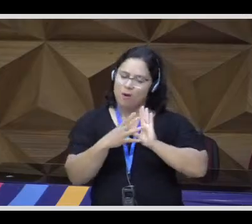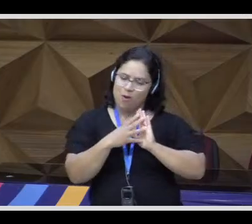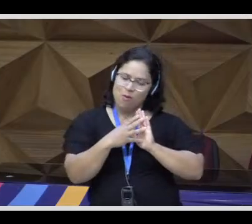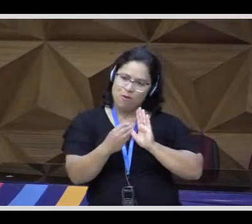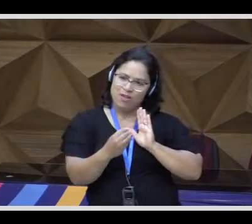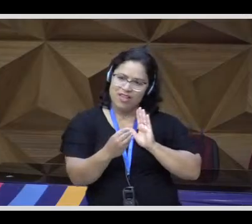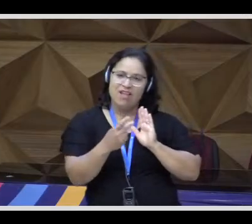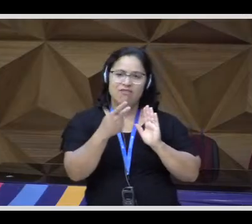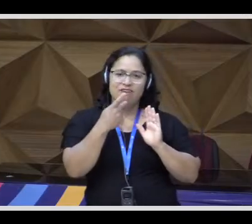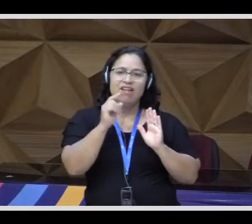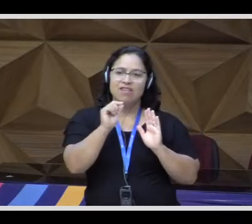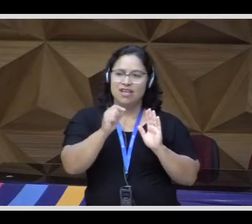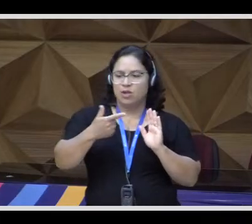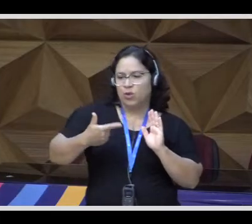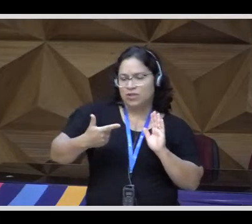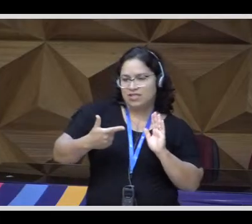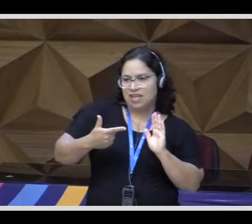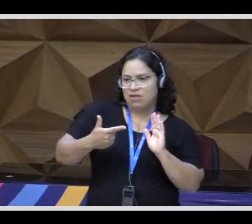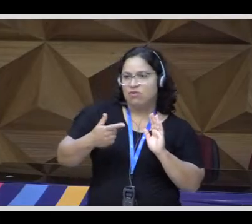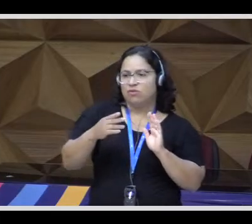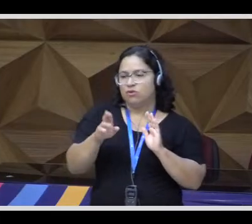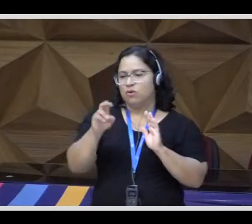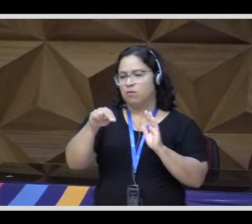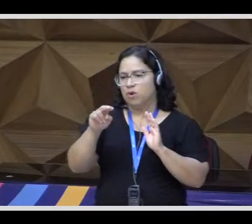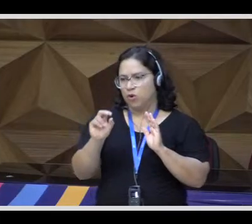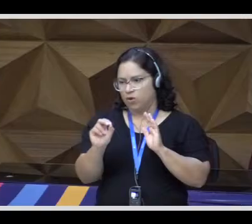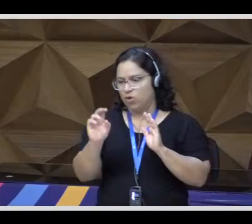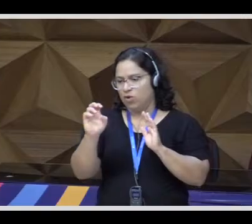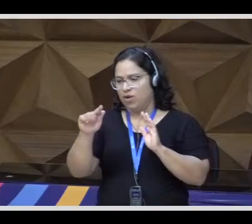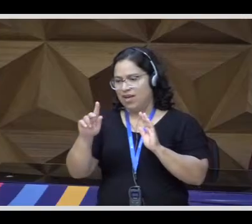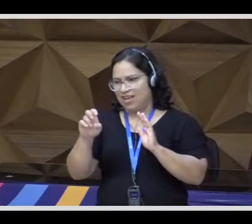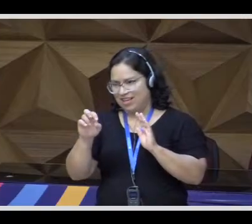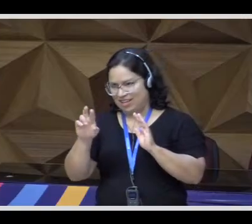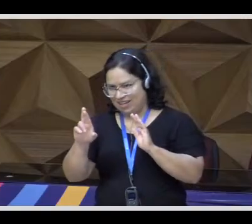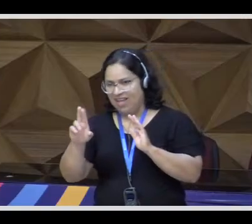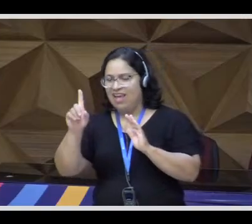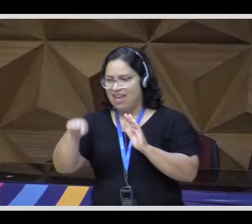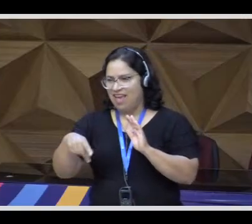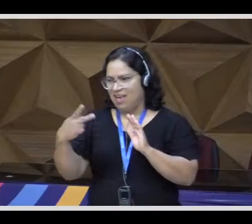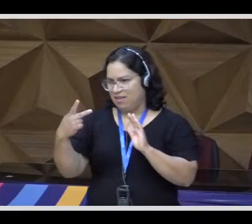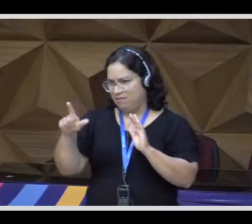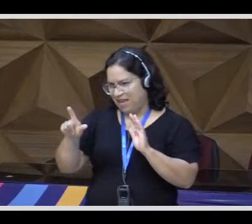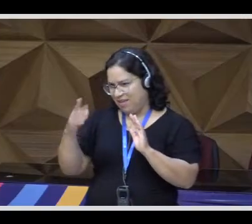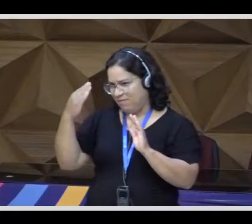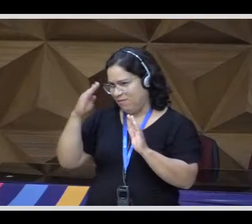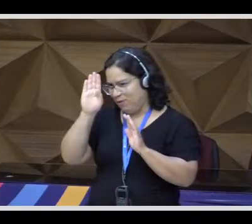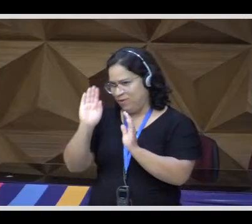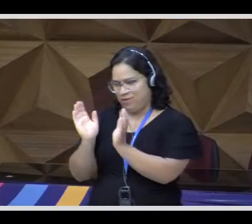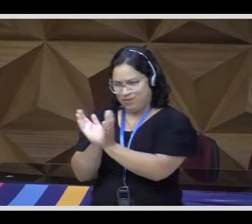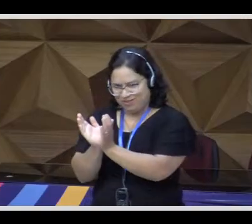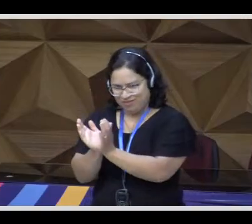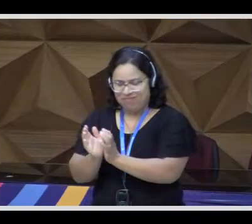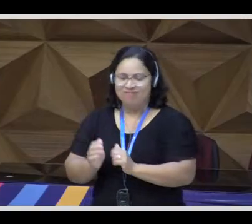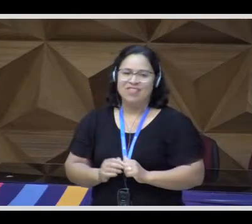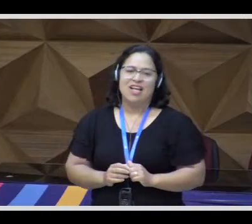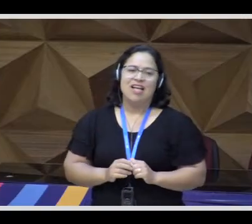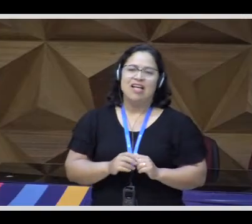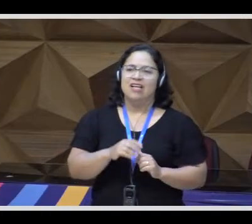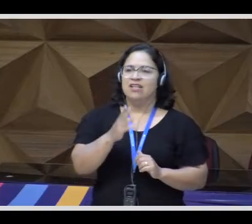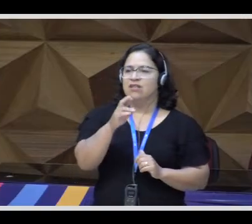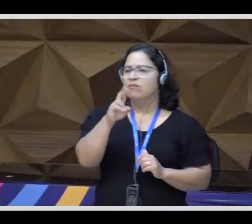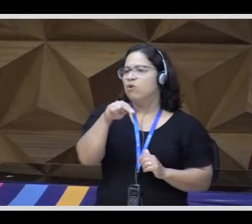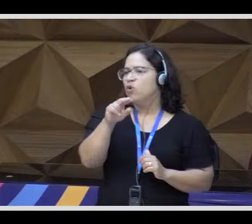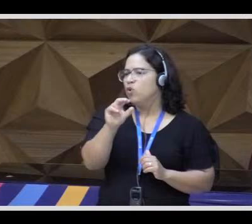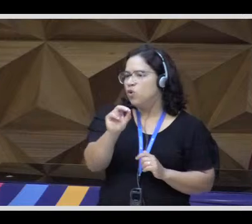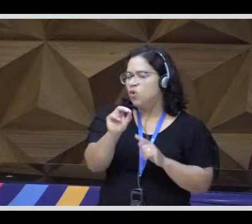voted will be Bruno Engler, a Bolsonarista. This guy, he might be in that election like something like